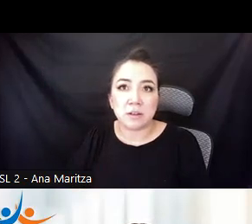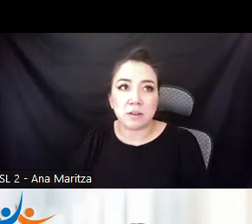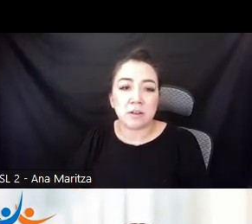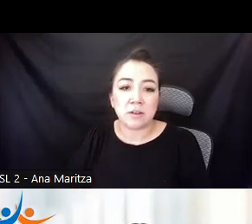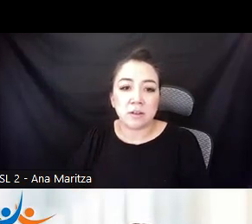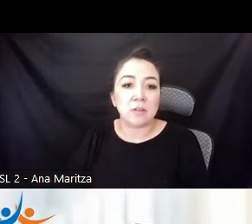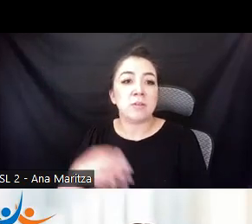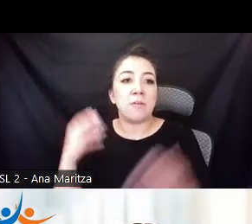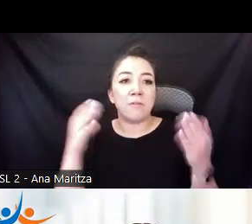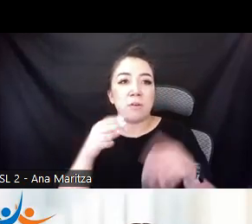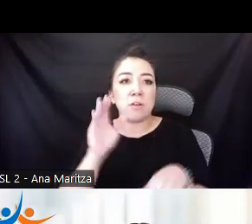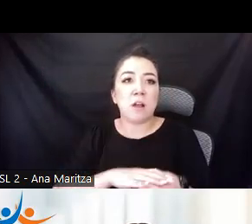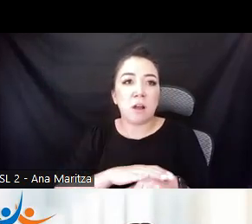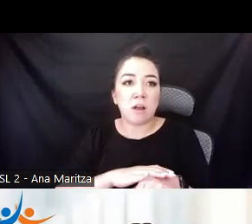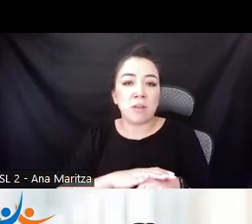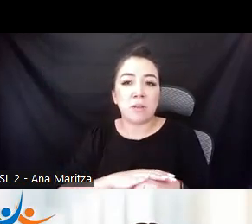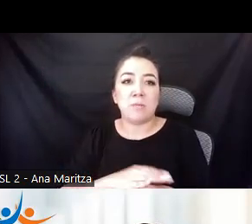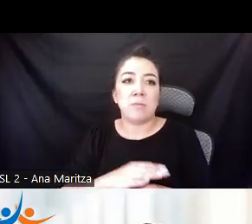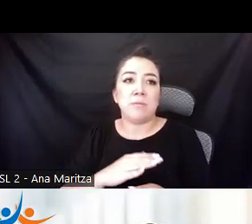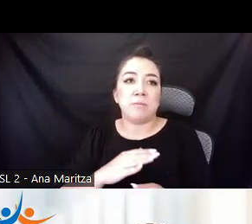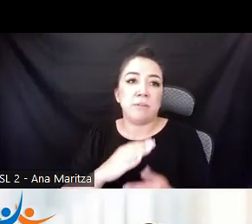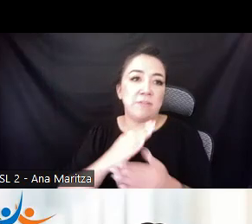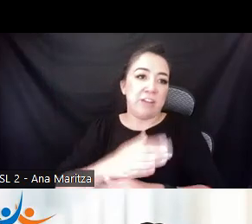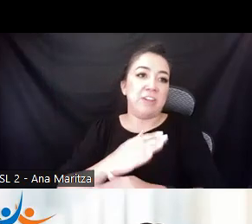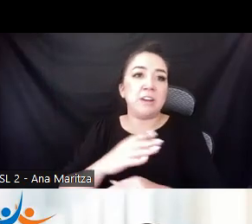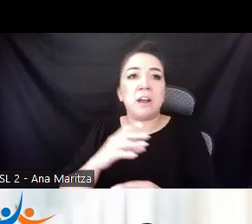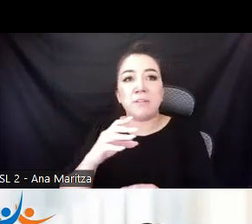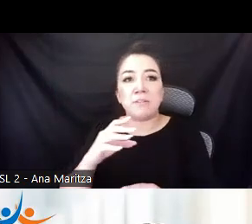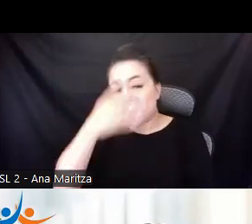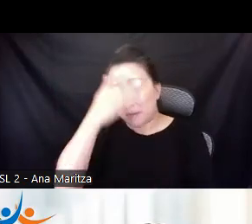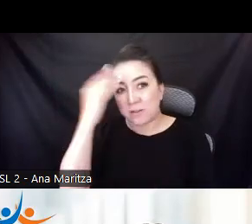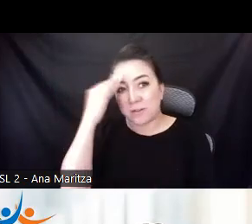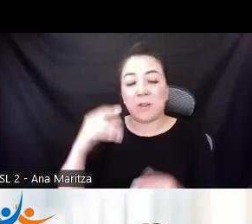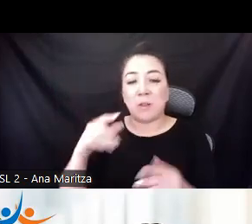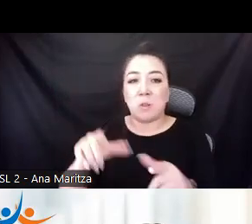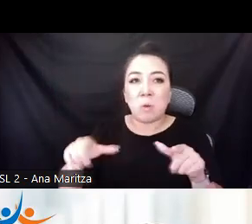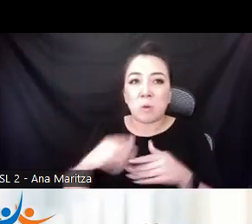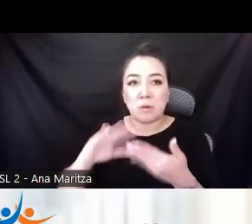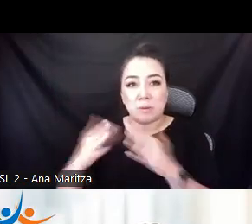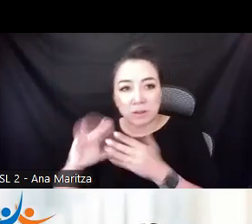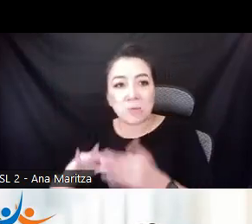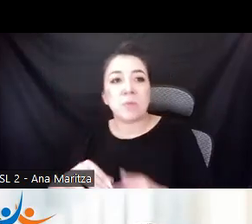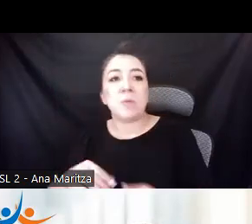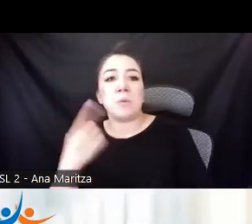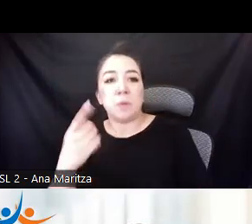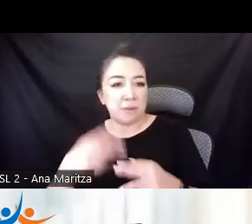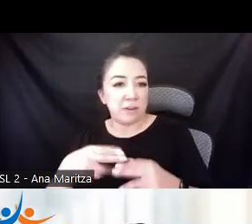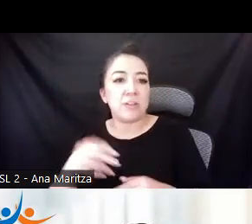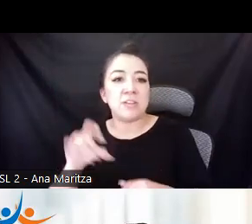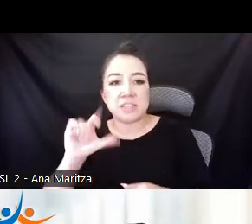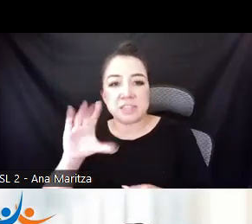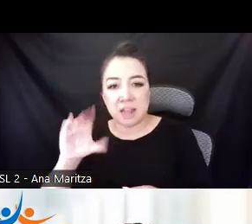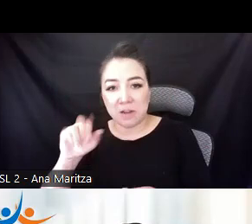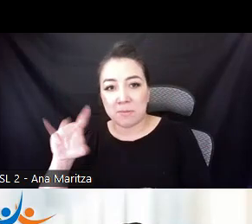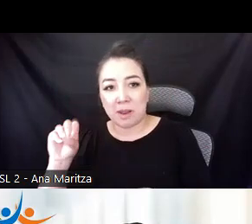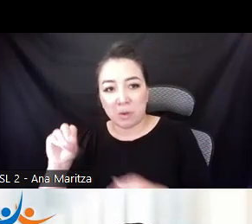So focusing on the prevention of dementia within local communities, we awarded one local health department, as mentioned before, Sacramento